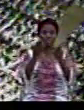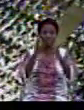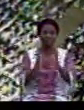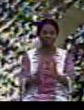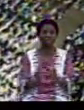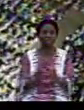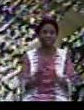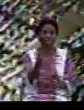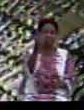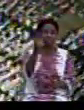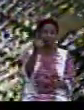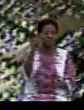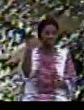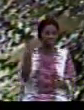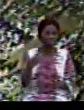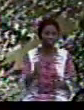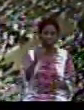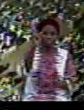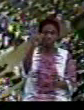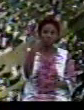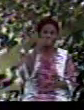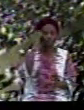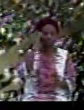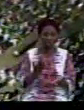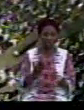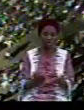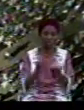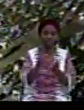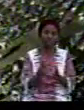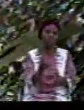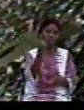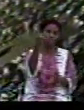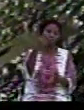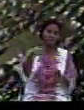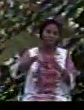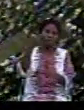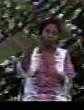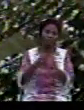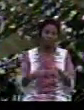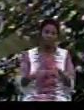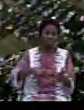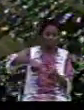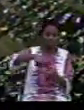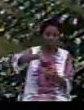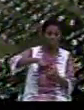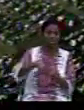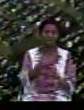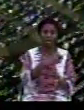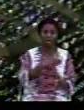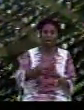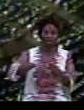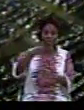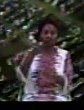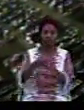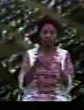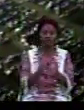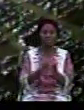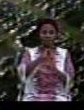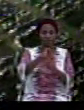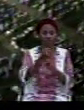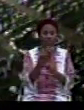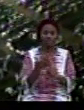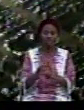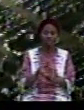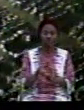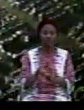will lift you up from that dungeon and from that situation of paralysis where you're lying down.